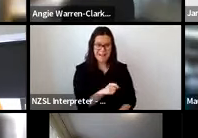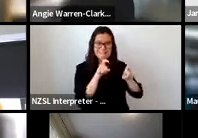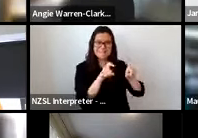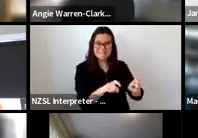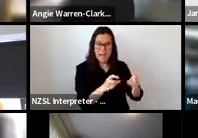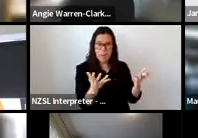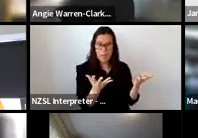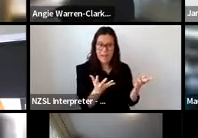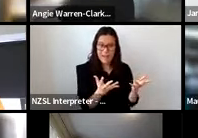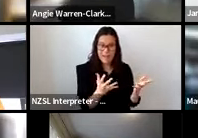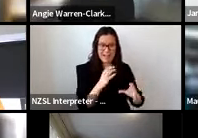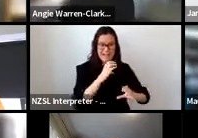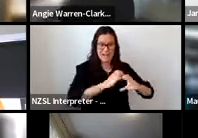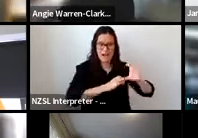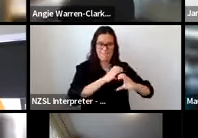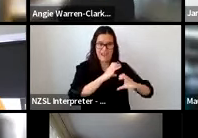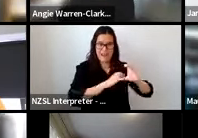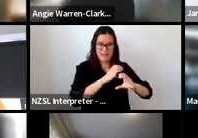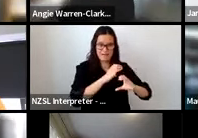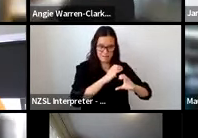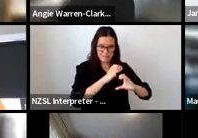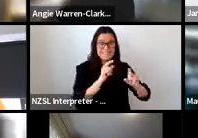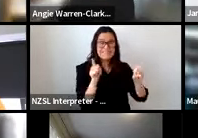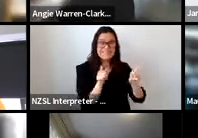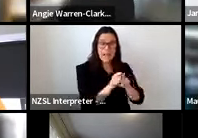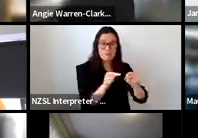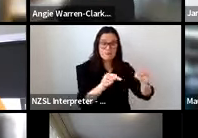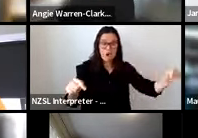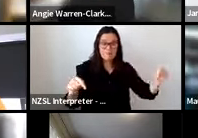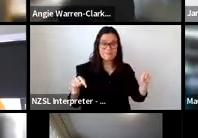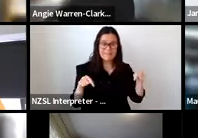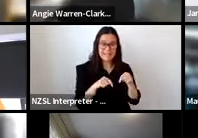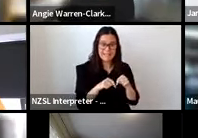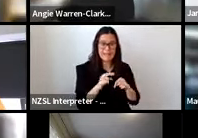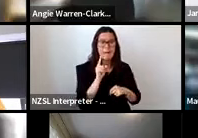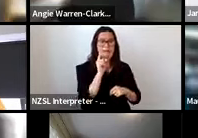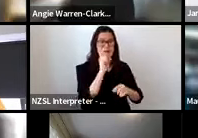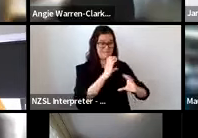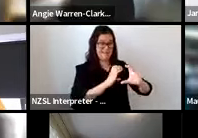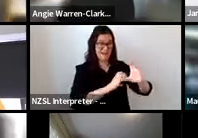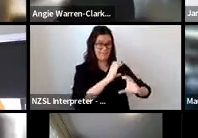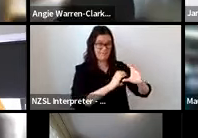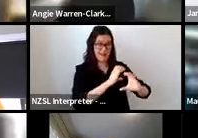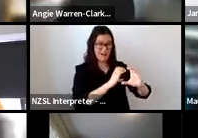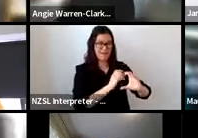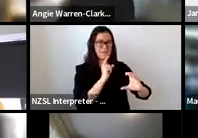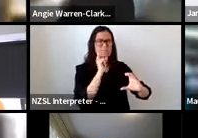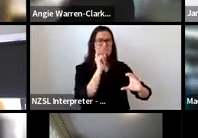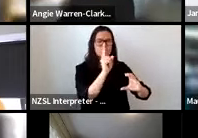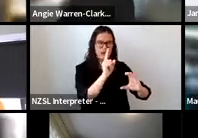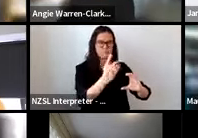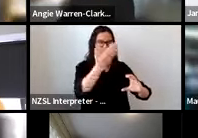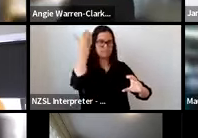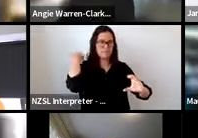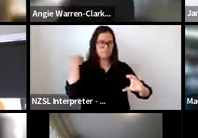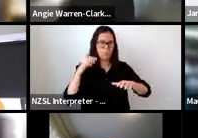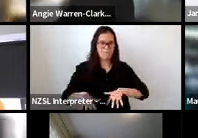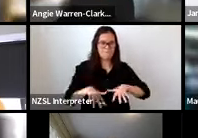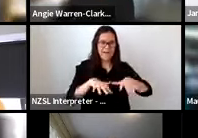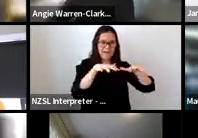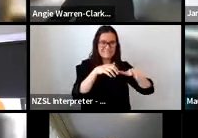caravan on the Aotearoa property that was flooded up to 60 centimetres within the house because there are